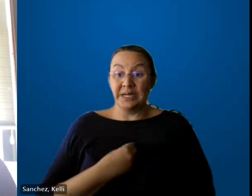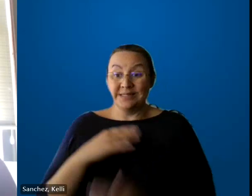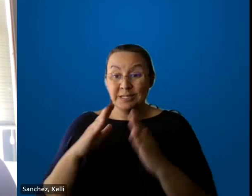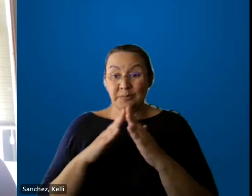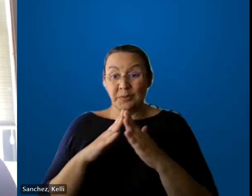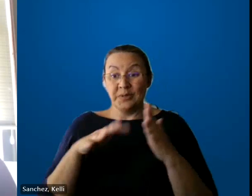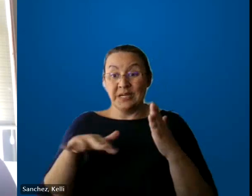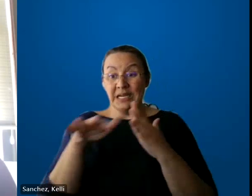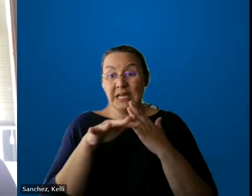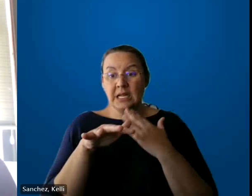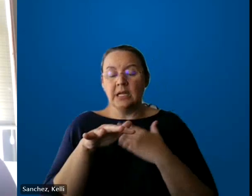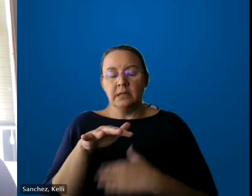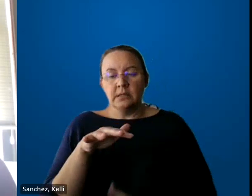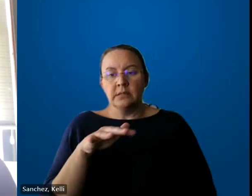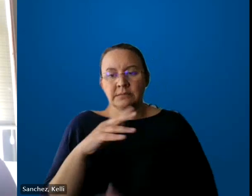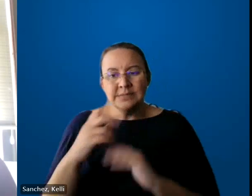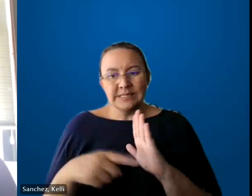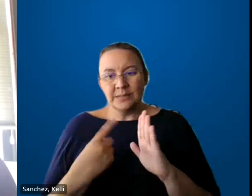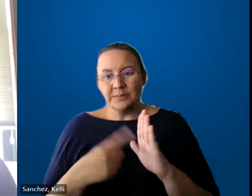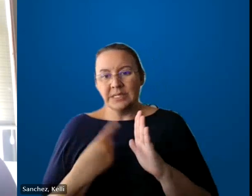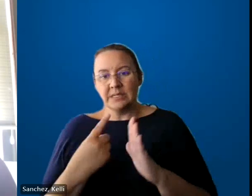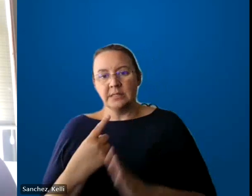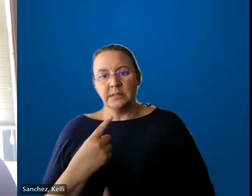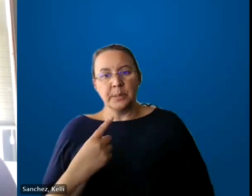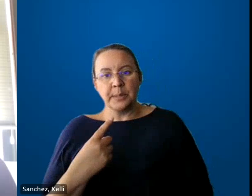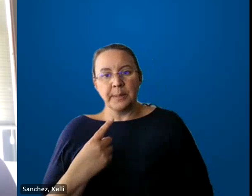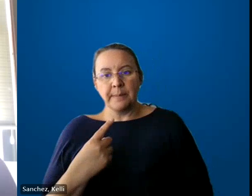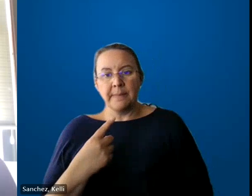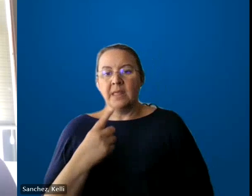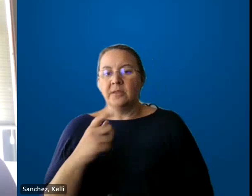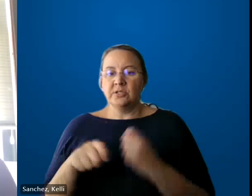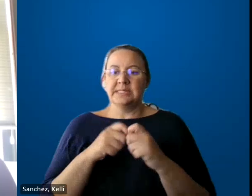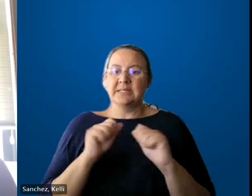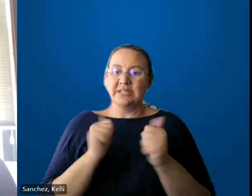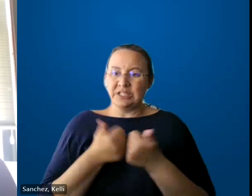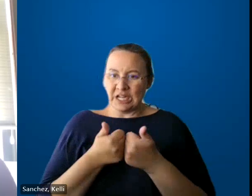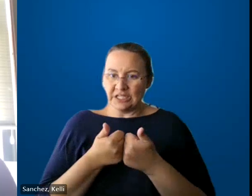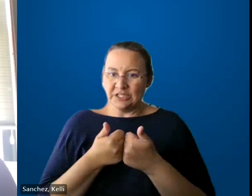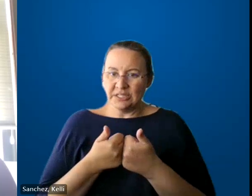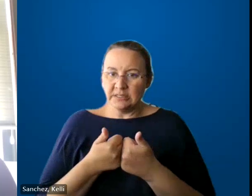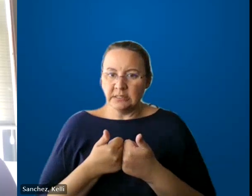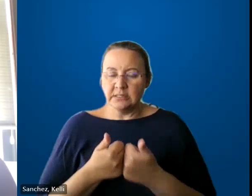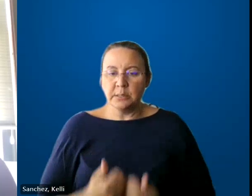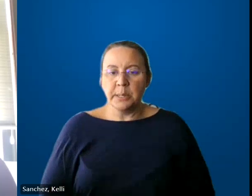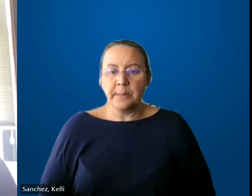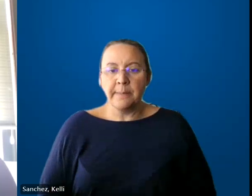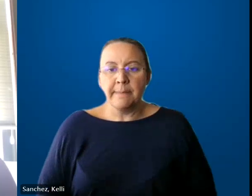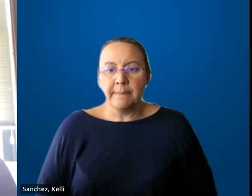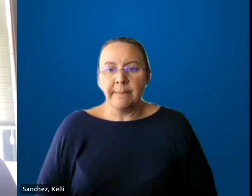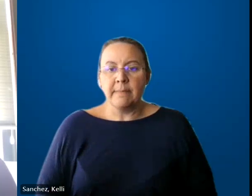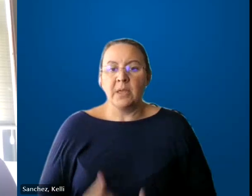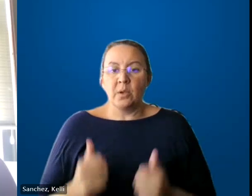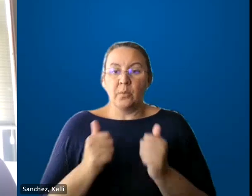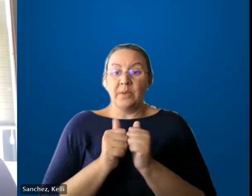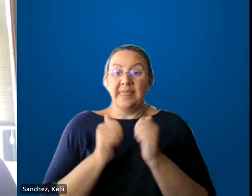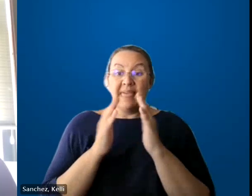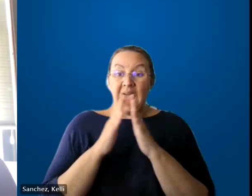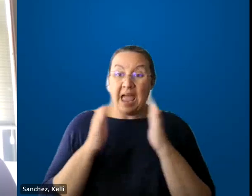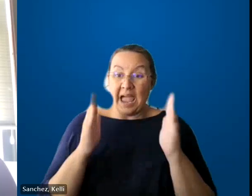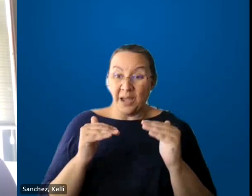will say it sometimes there is certain challenges with housing, and like